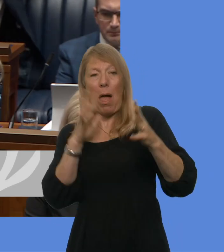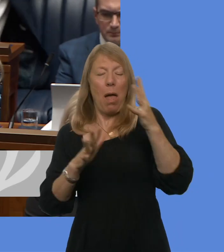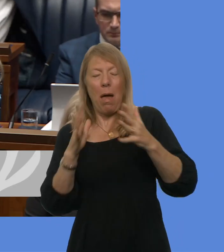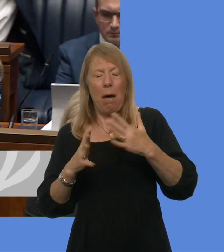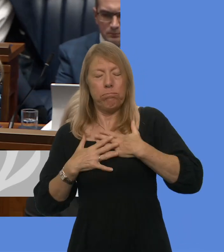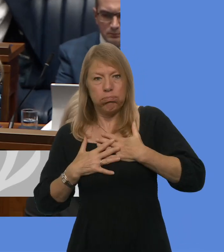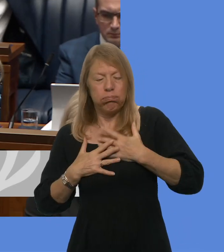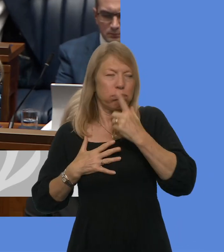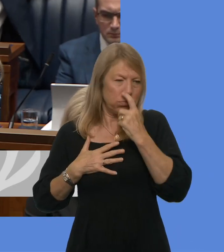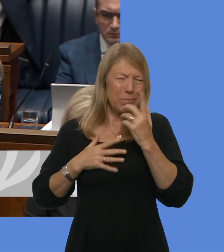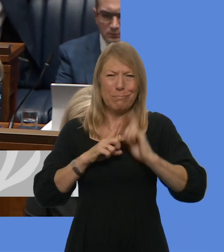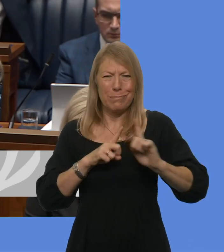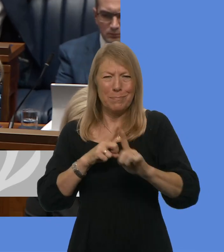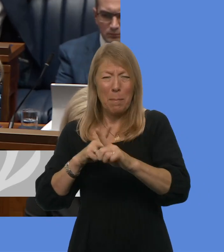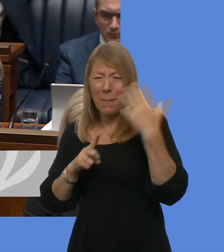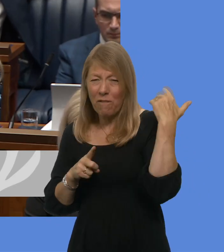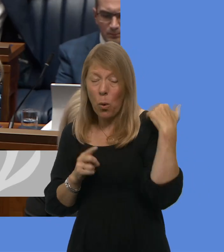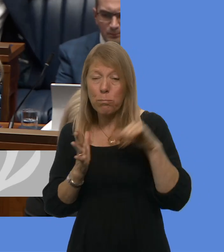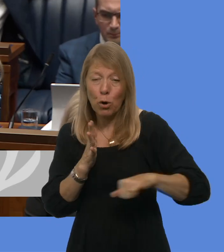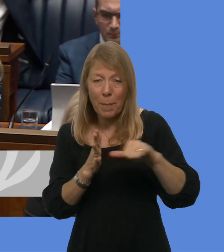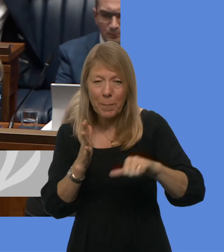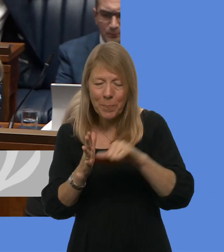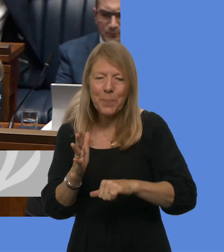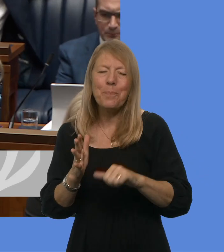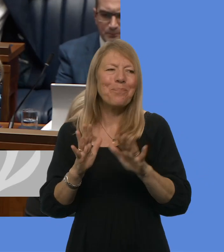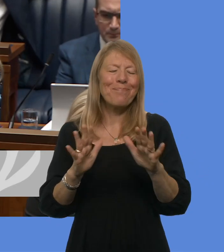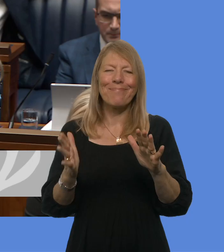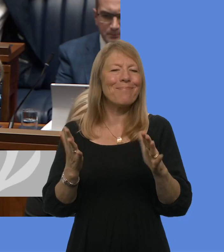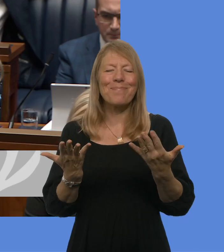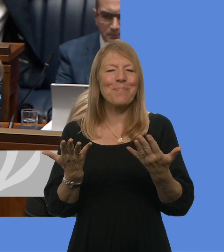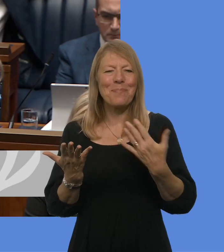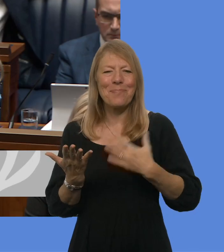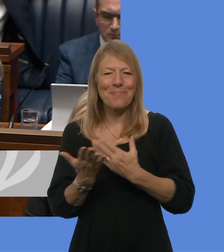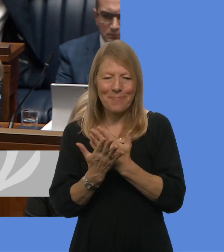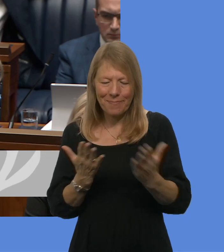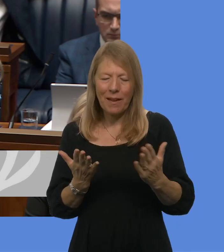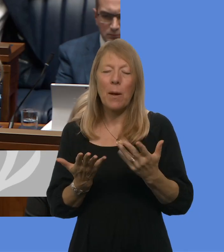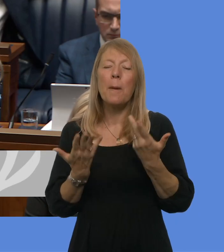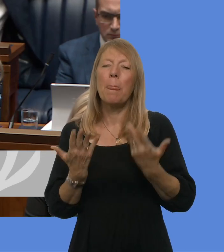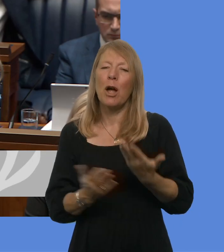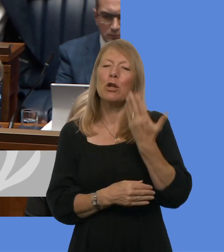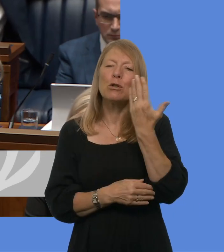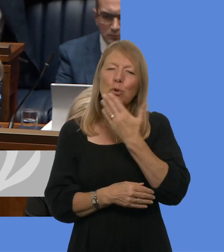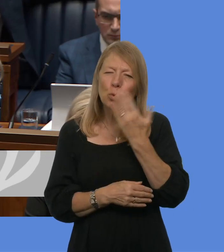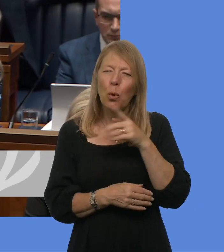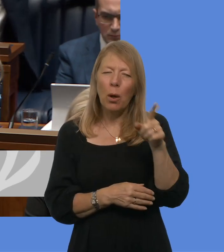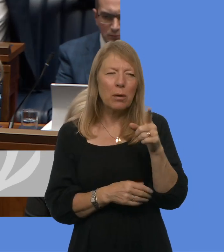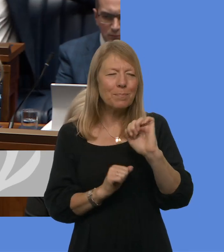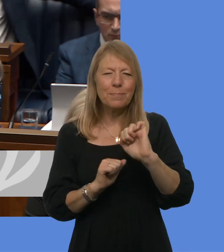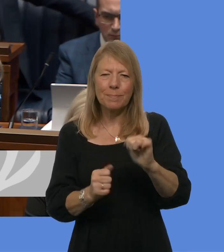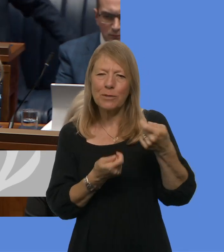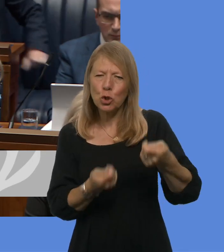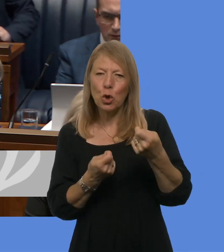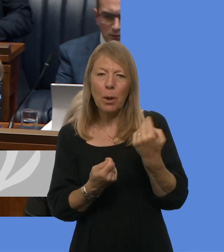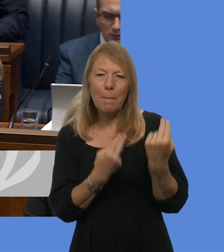do, particularly through their catering services, ensure, for example, that meals and menus are screened for allergen